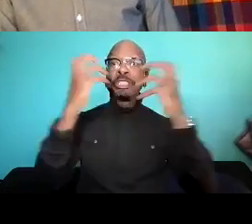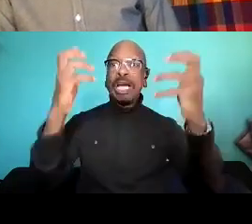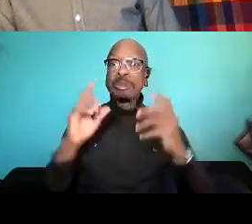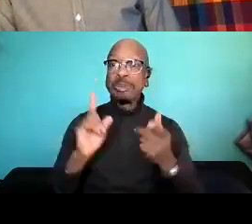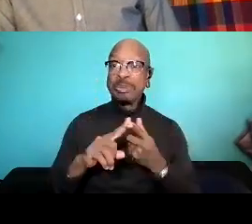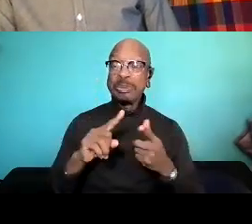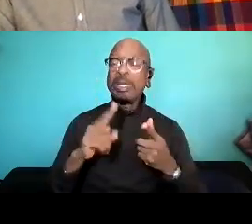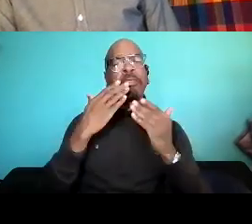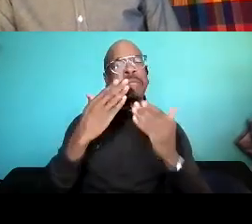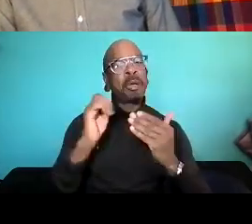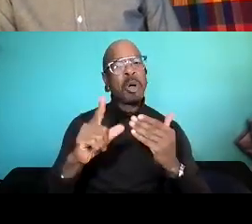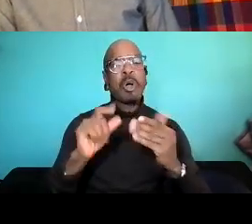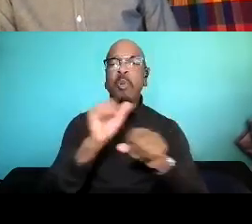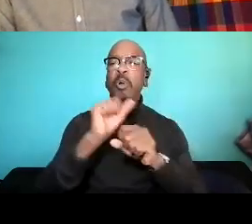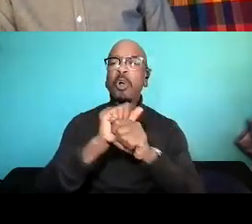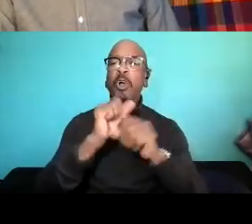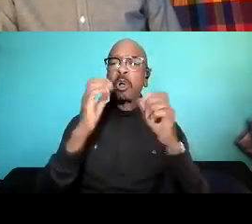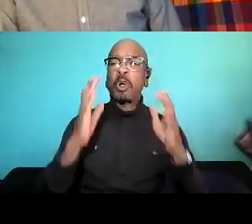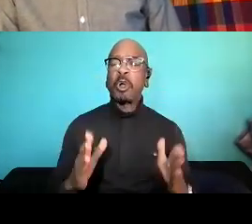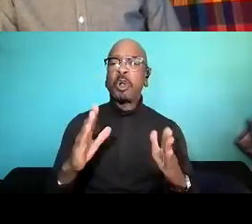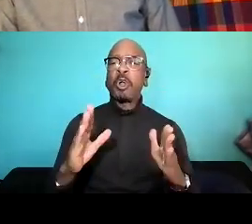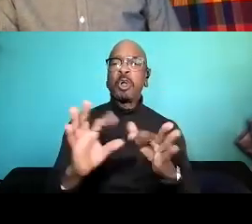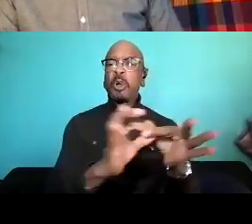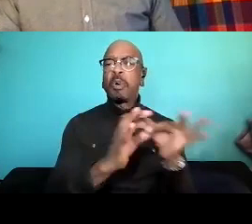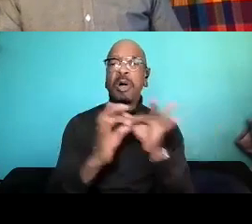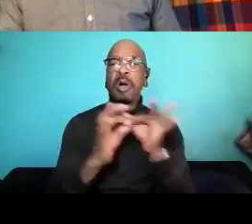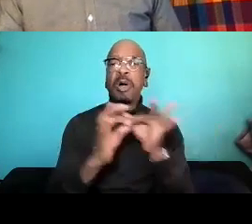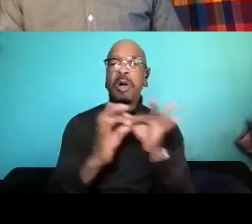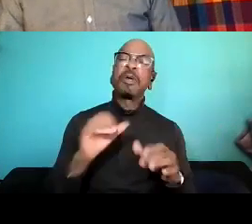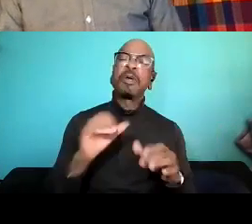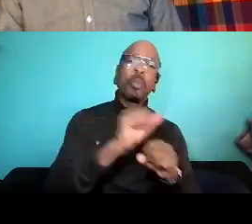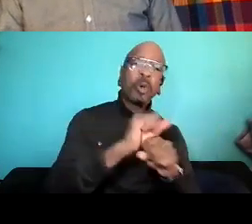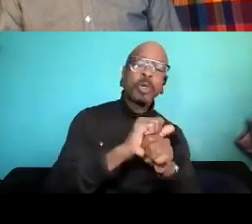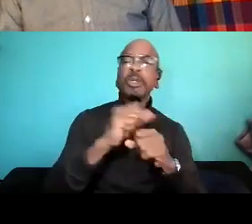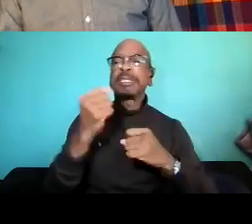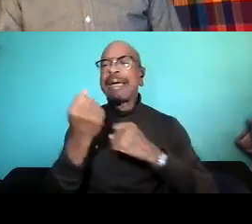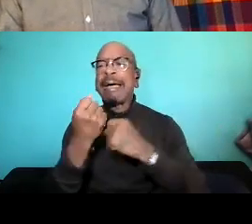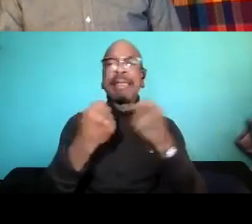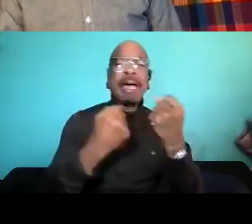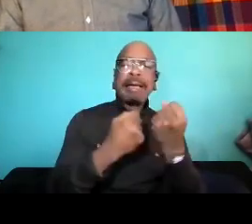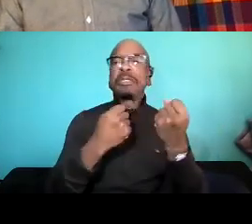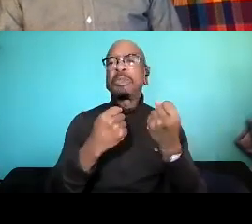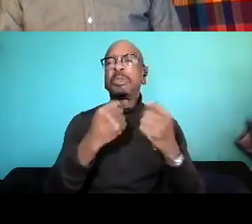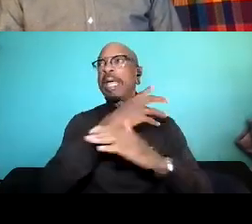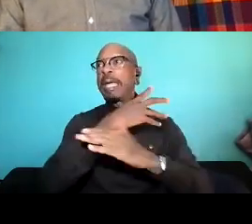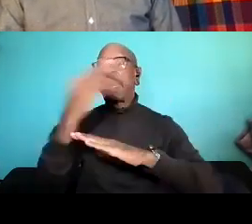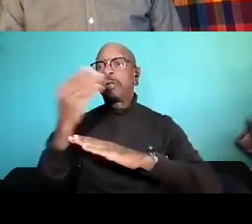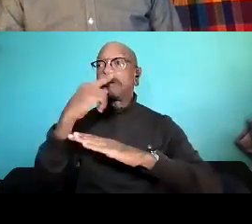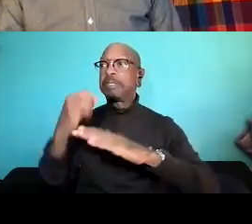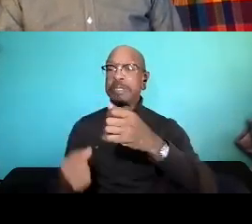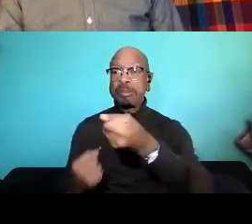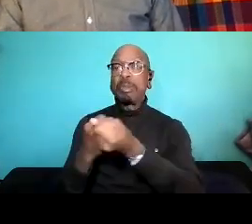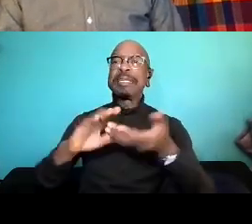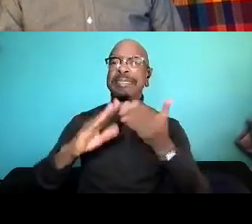worker cooperative allies and advocates and worker members who came out and pushed the city to support the growth of worker